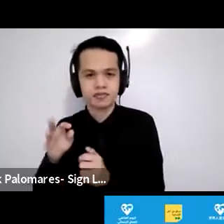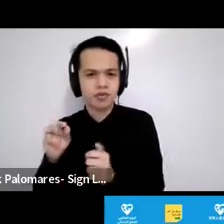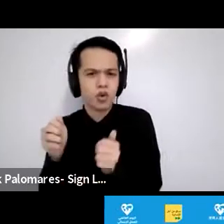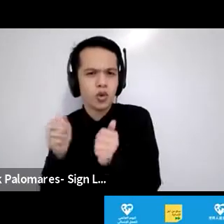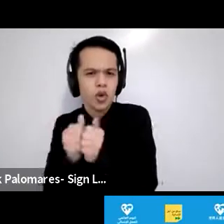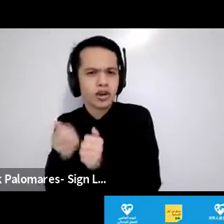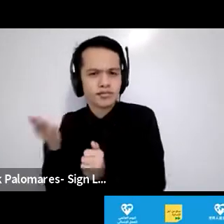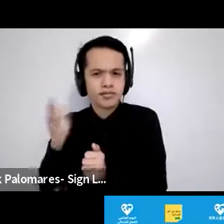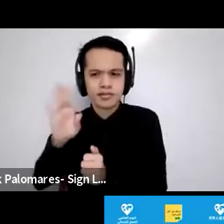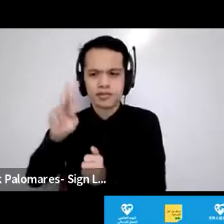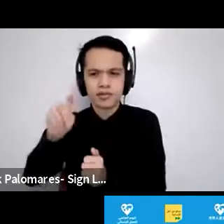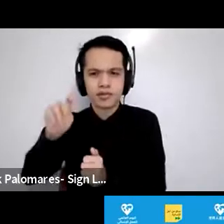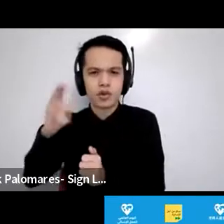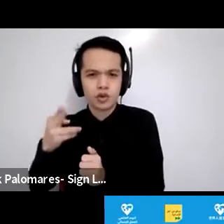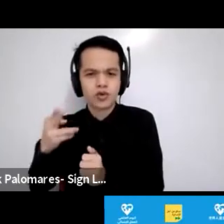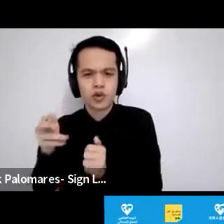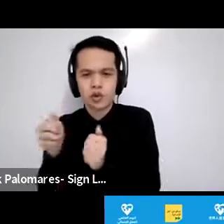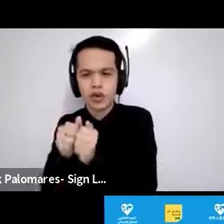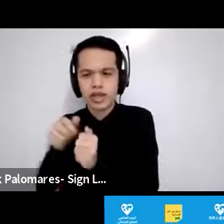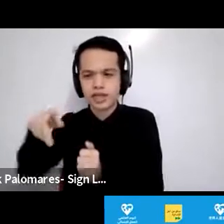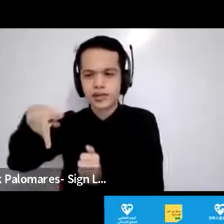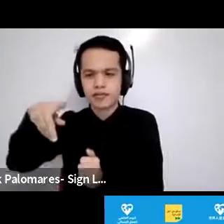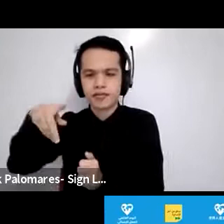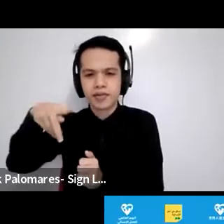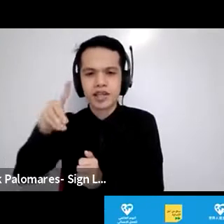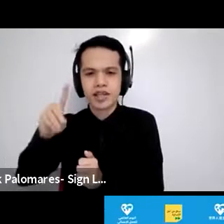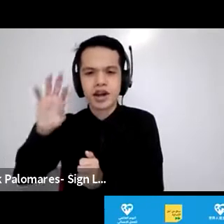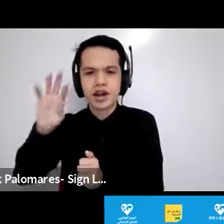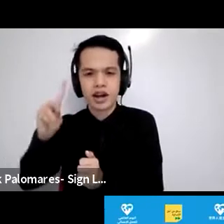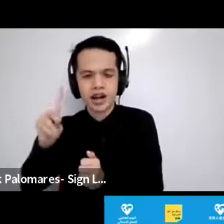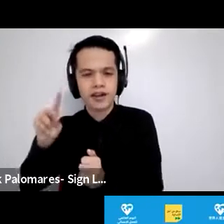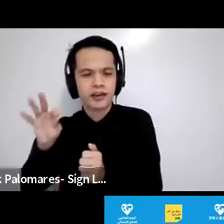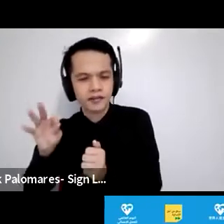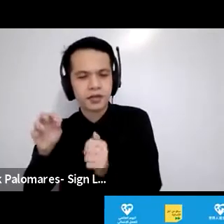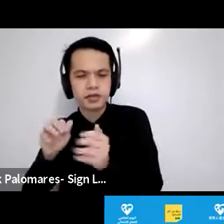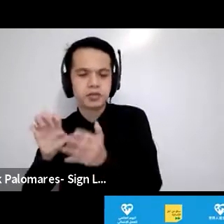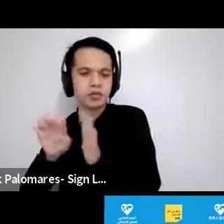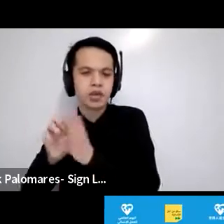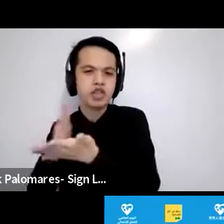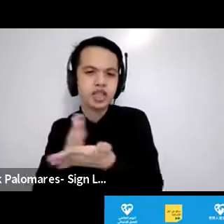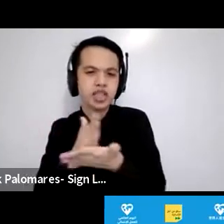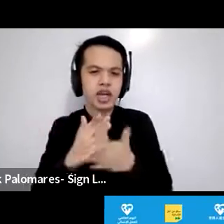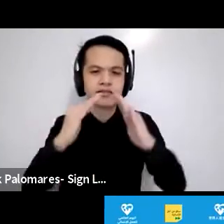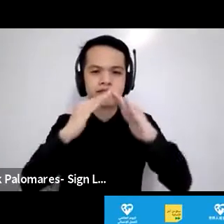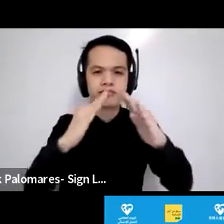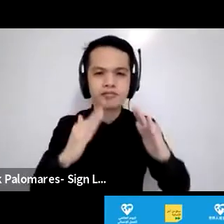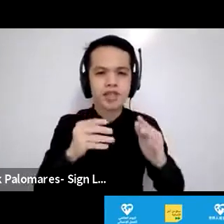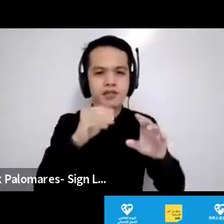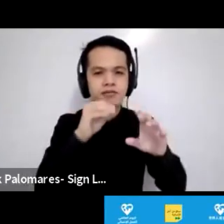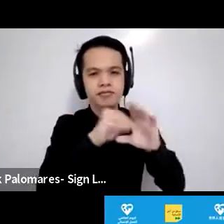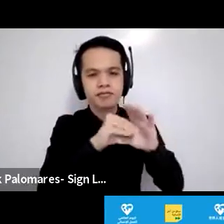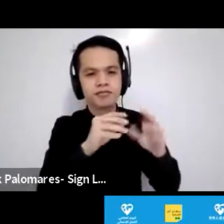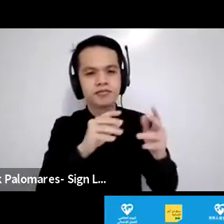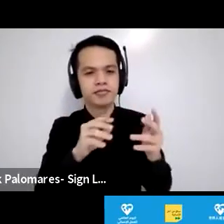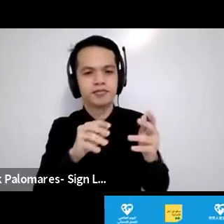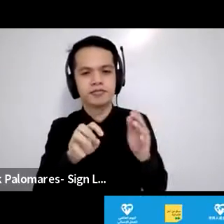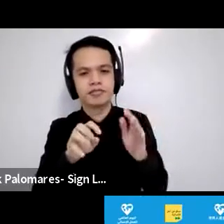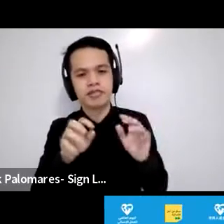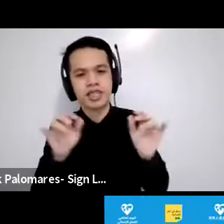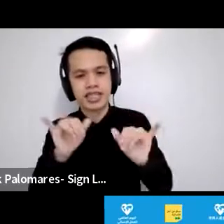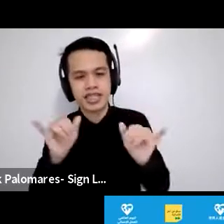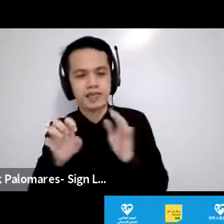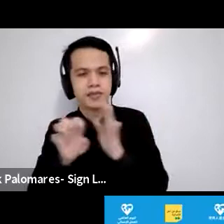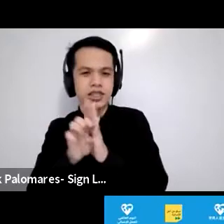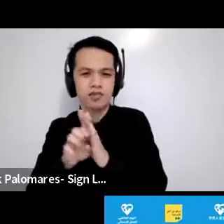the PDRF in terms of a sharing warehouse, you know, once, you know, emergency crisis strikes the